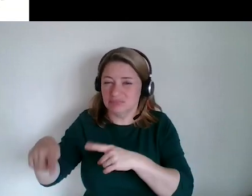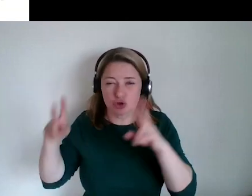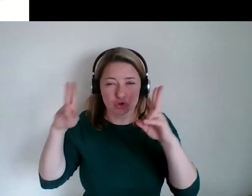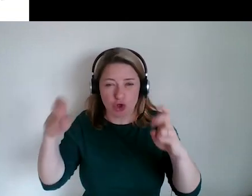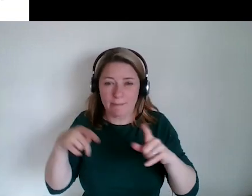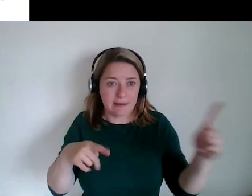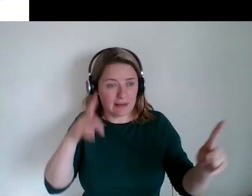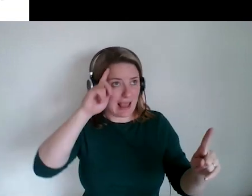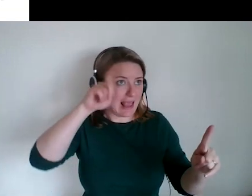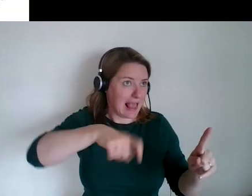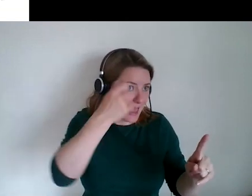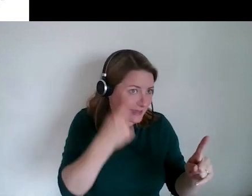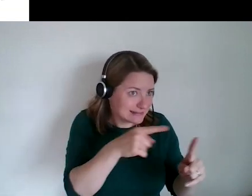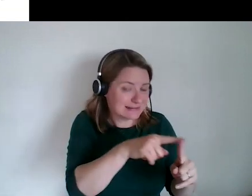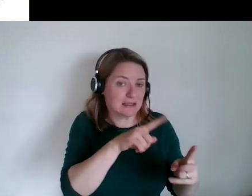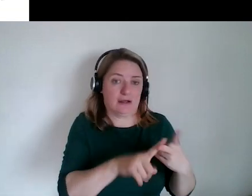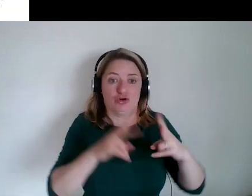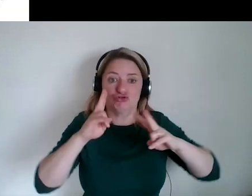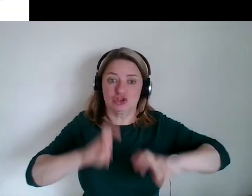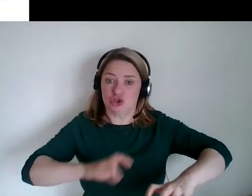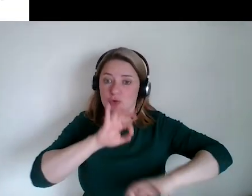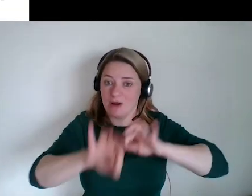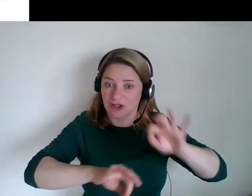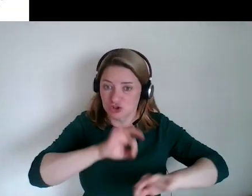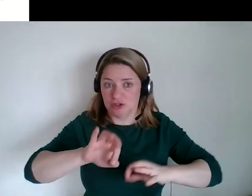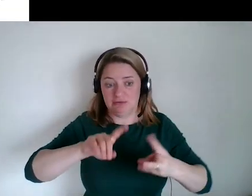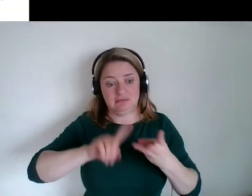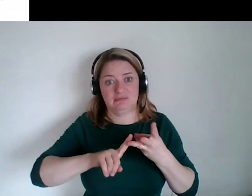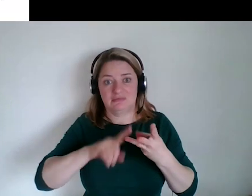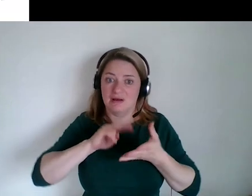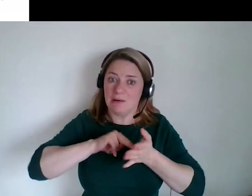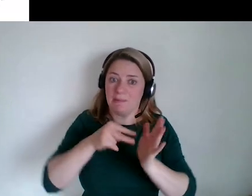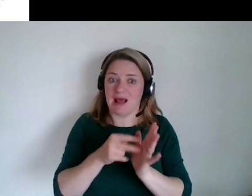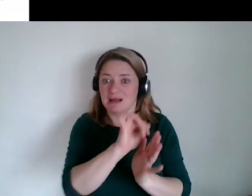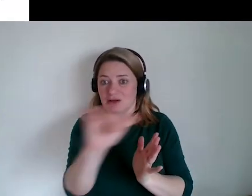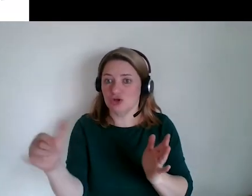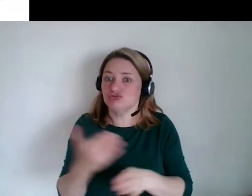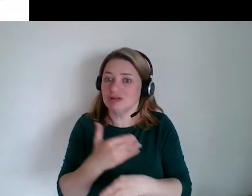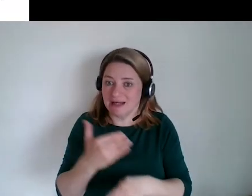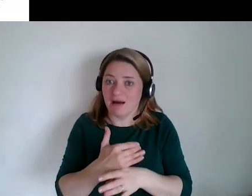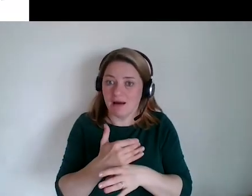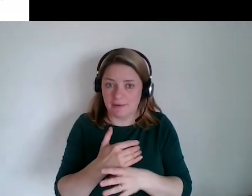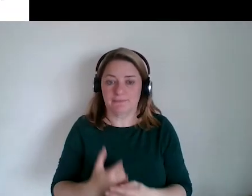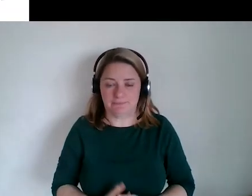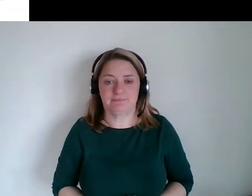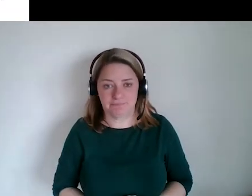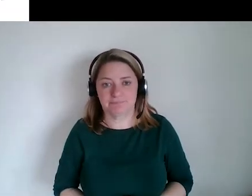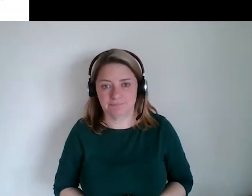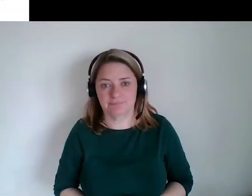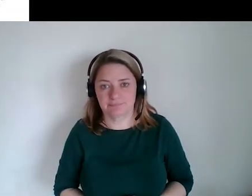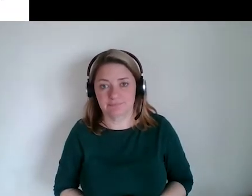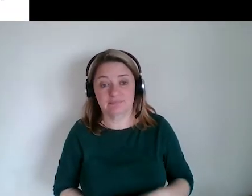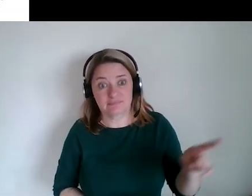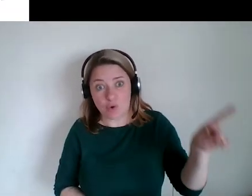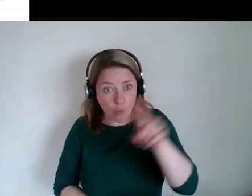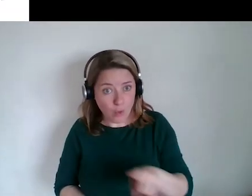idea and writing a research question through to planning your career. I think what's key here is that these topics and indeed delivery